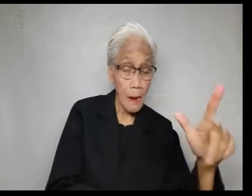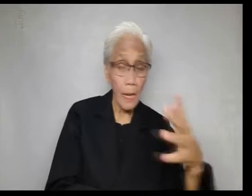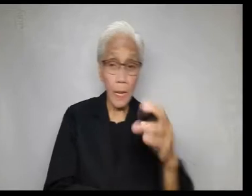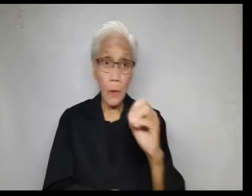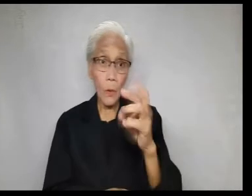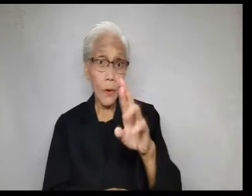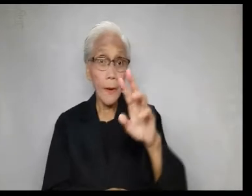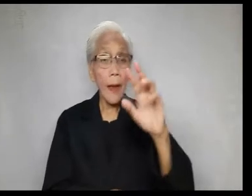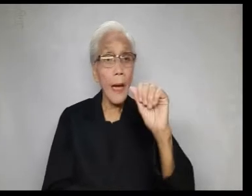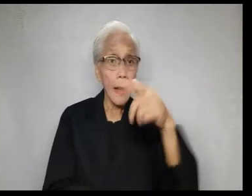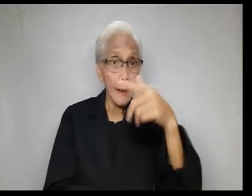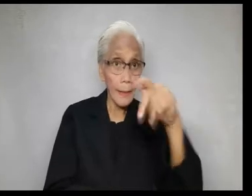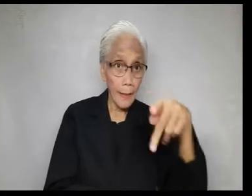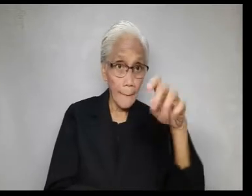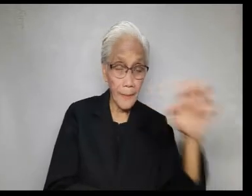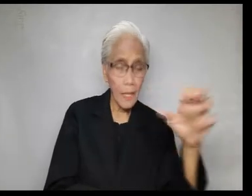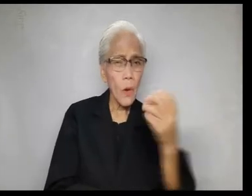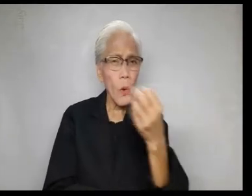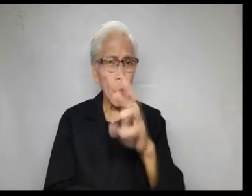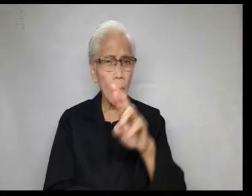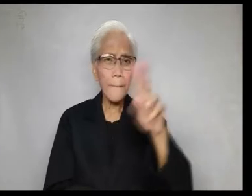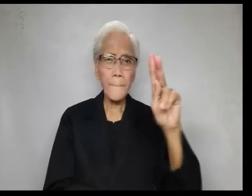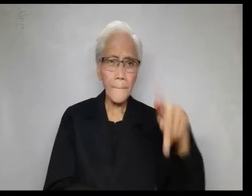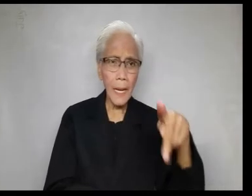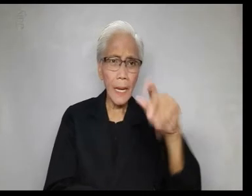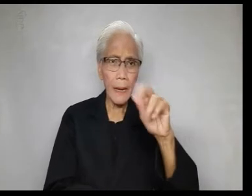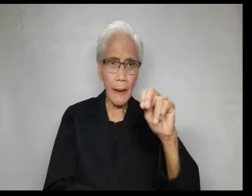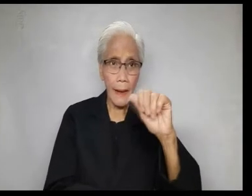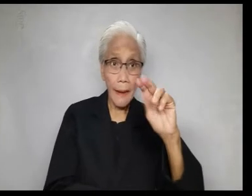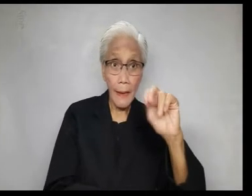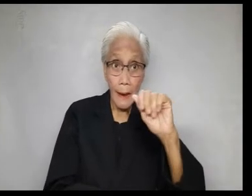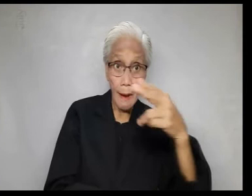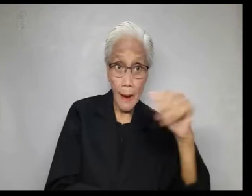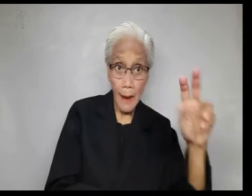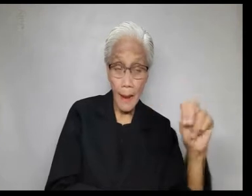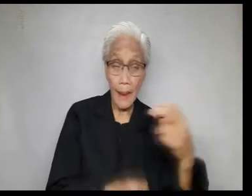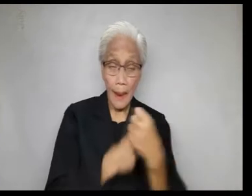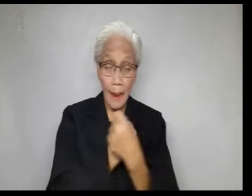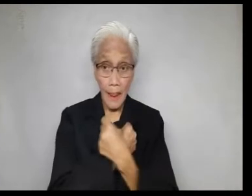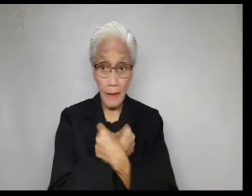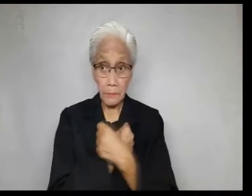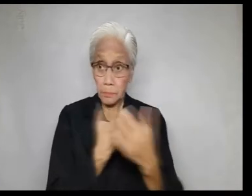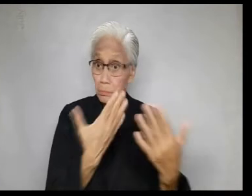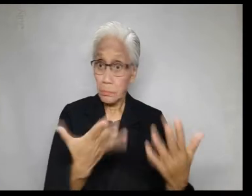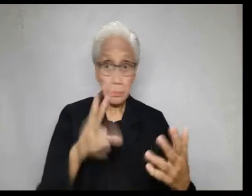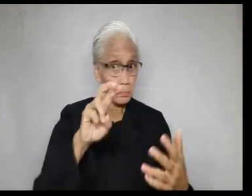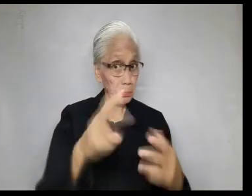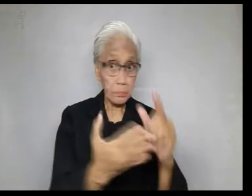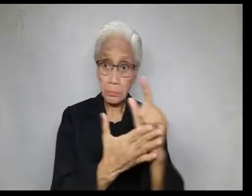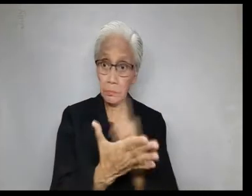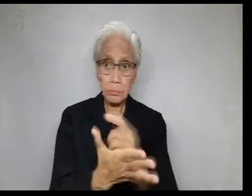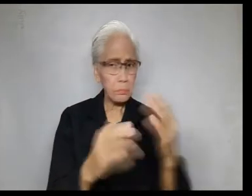or pag-ibig into agape love or pananahan love. The second lesson is